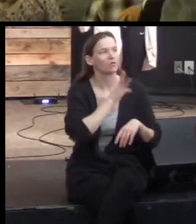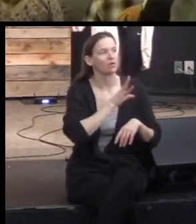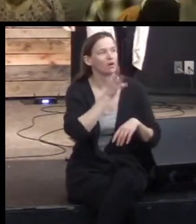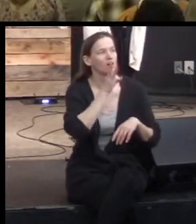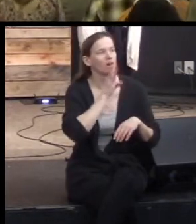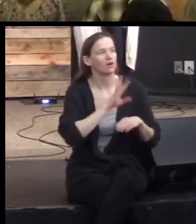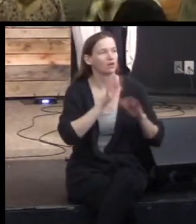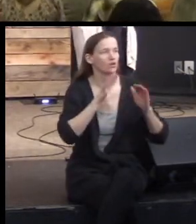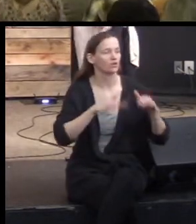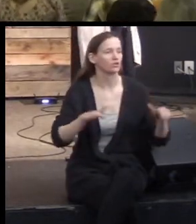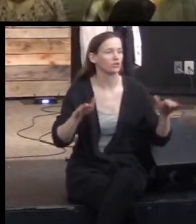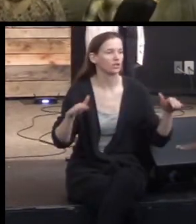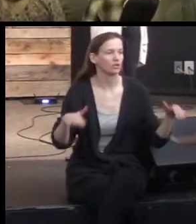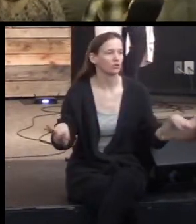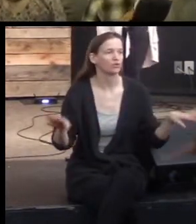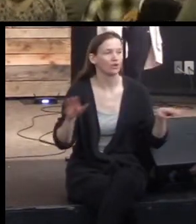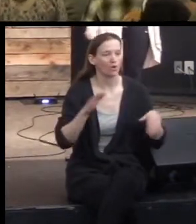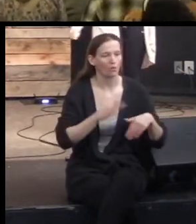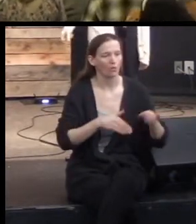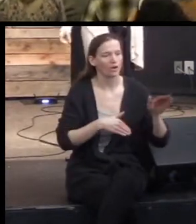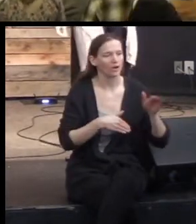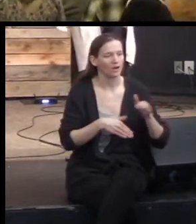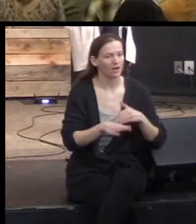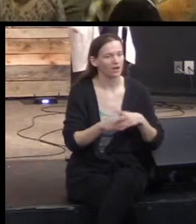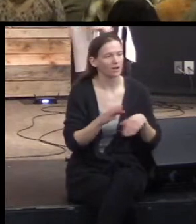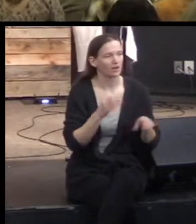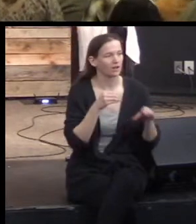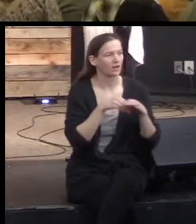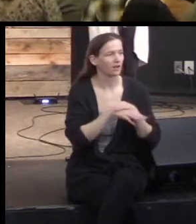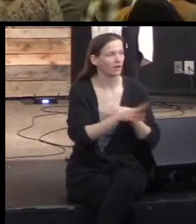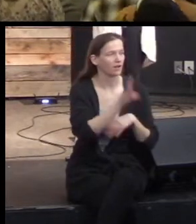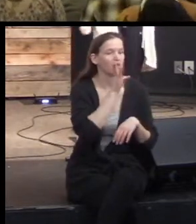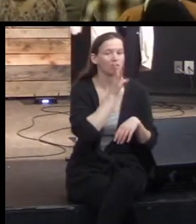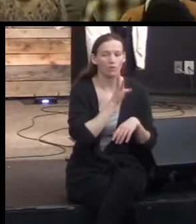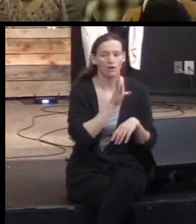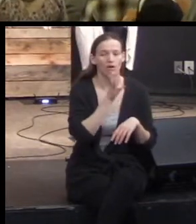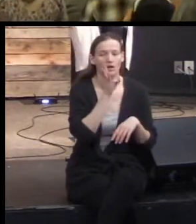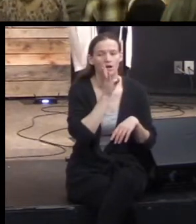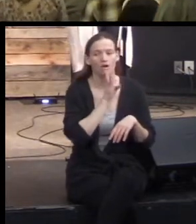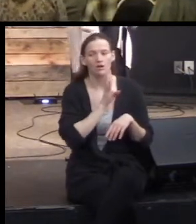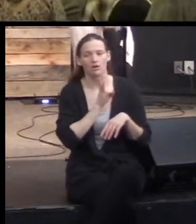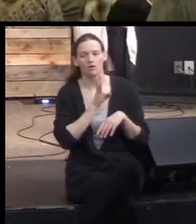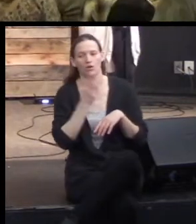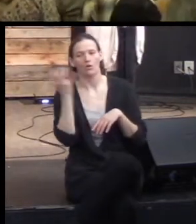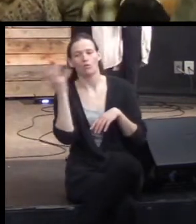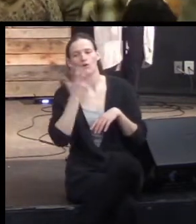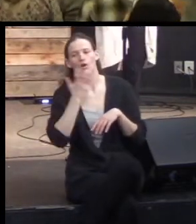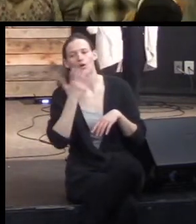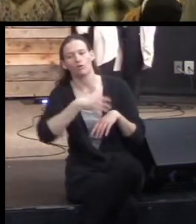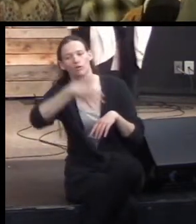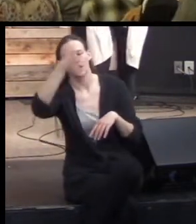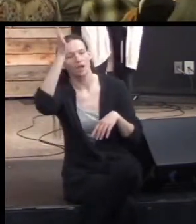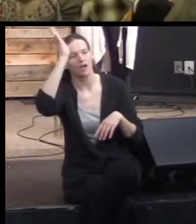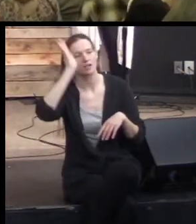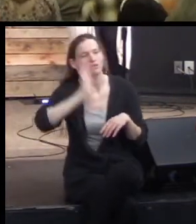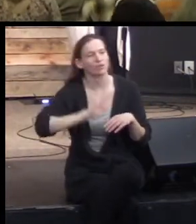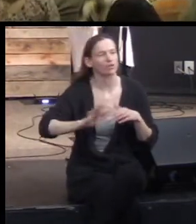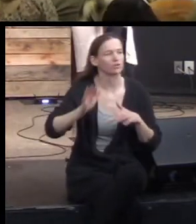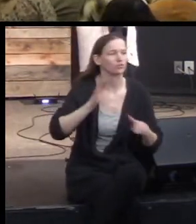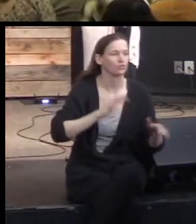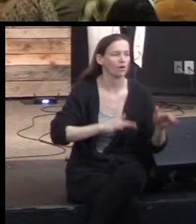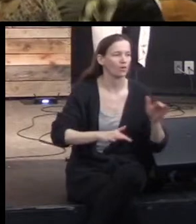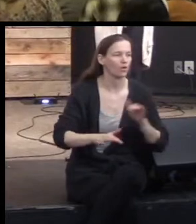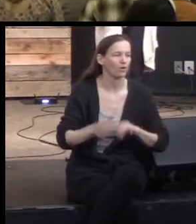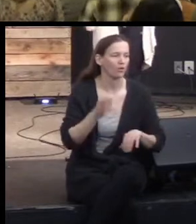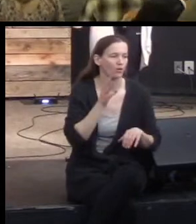wade in the water, children, wade in the water. Whoa, God's